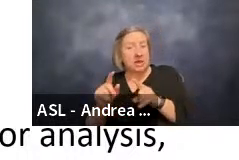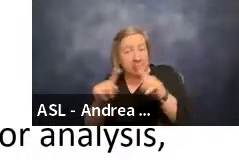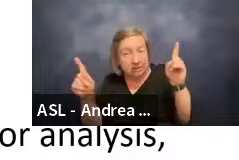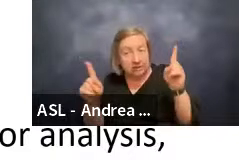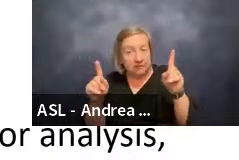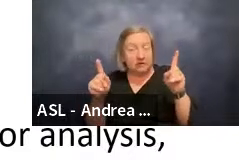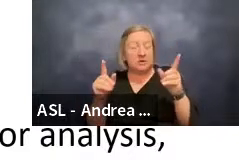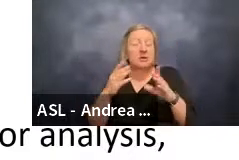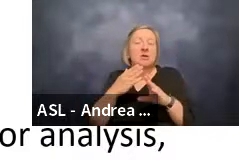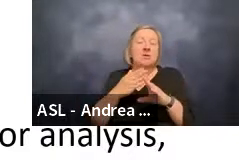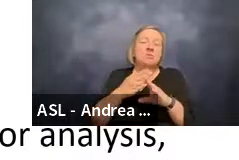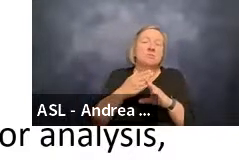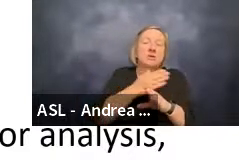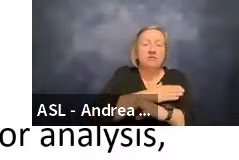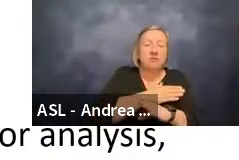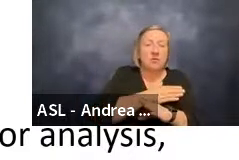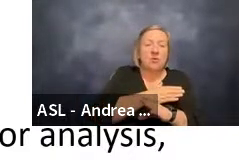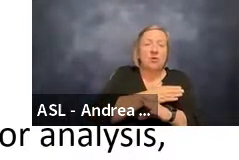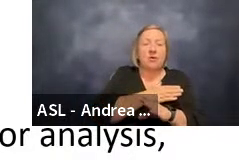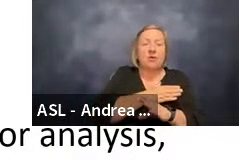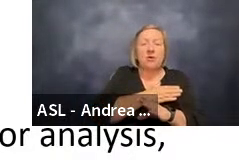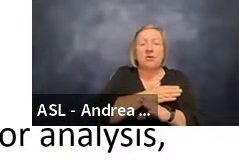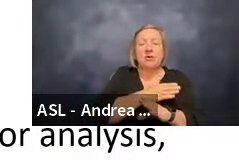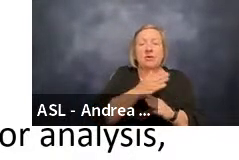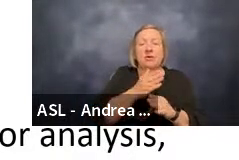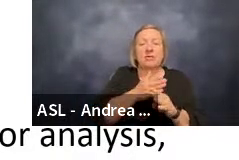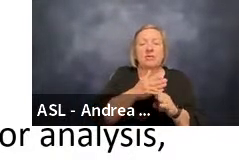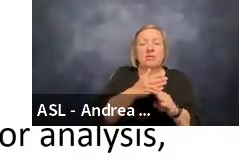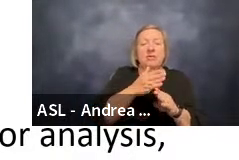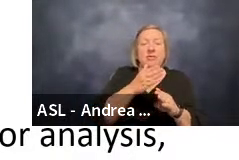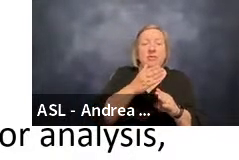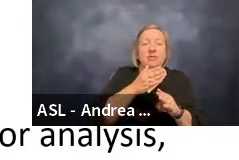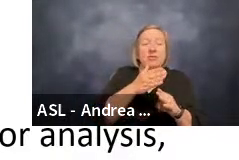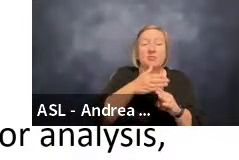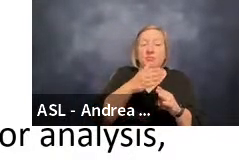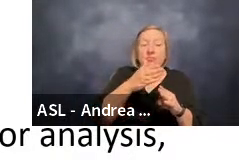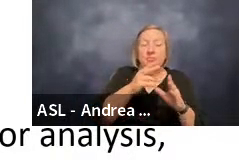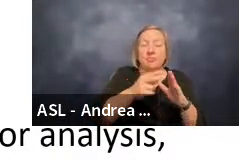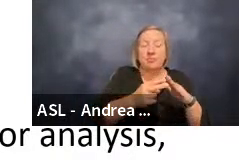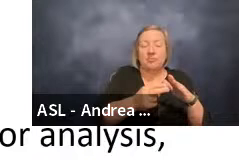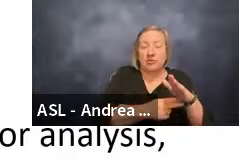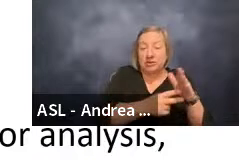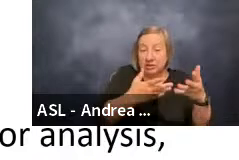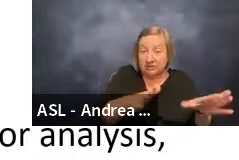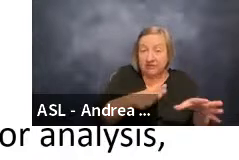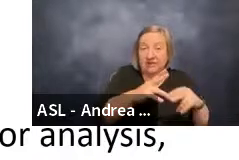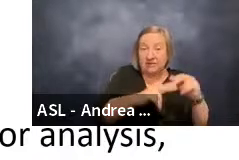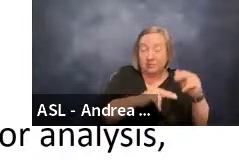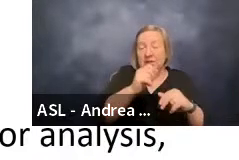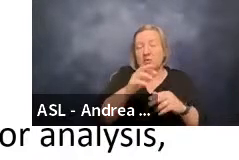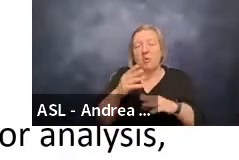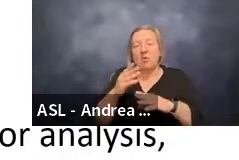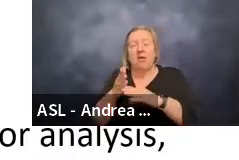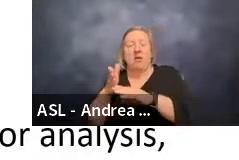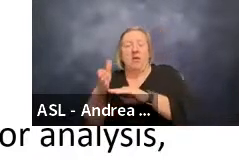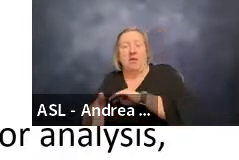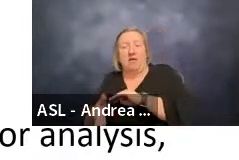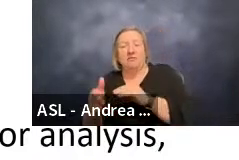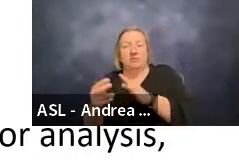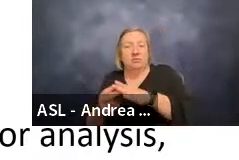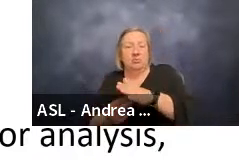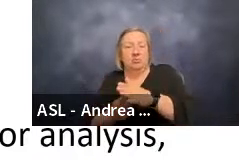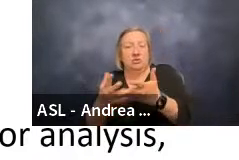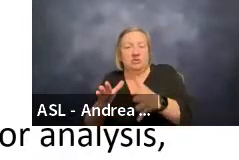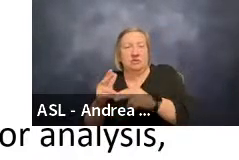and after completion of the project? There is also consideration of what trucks versus